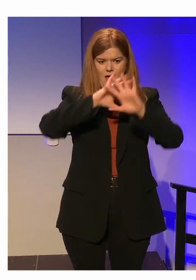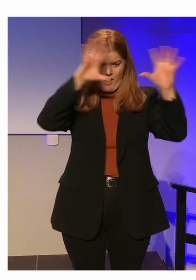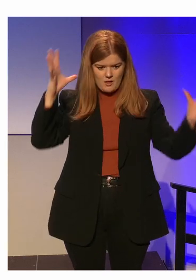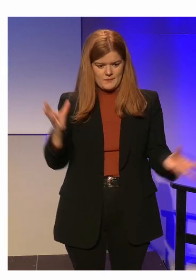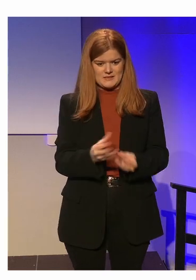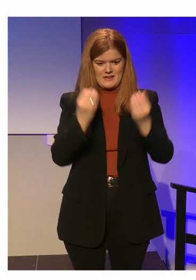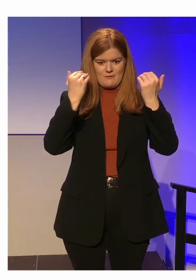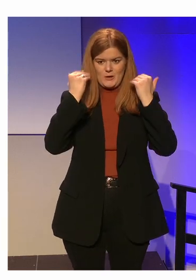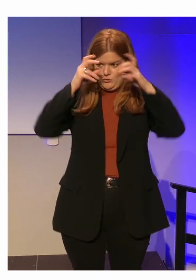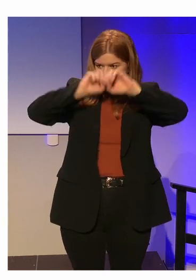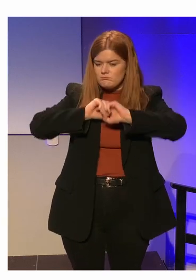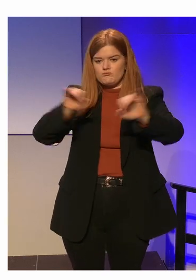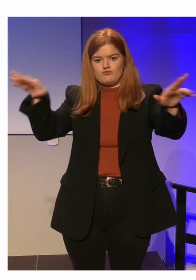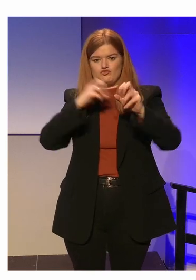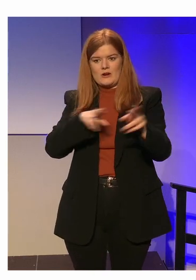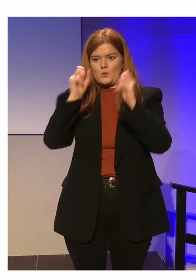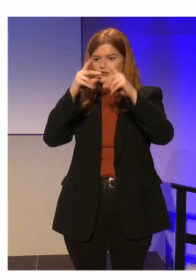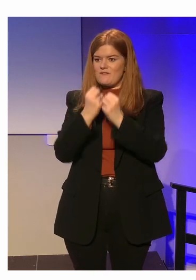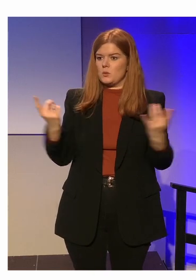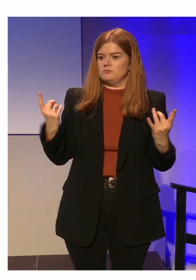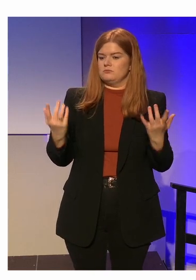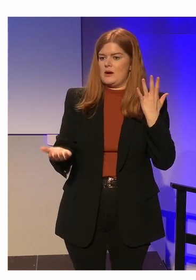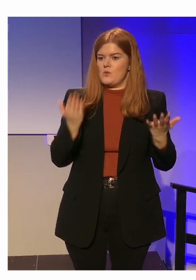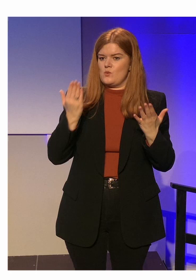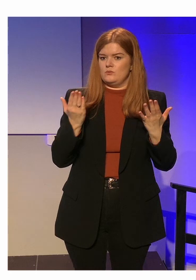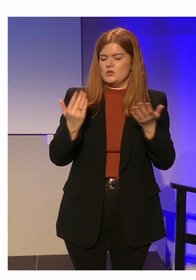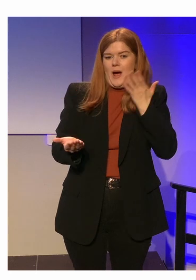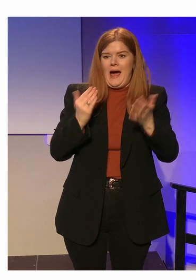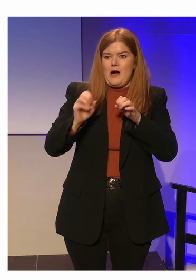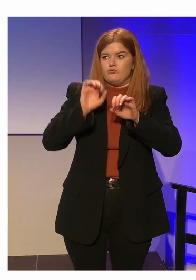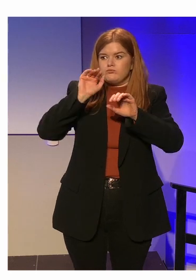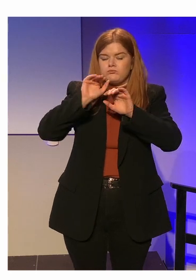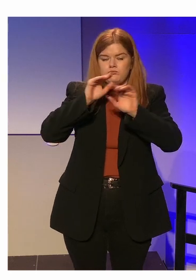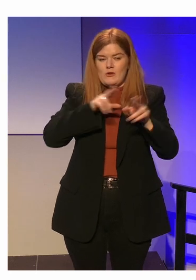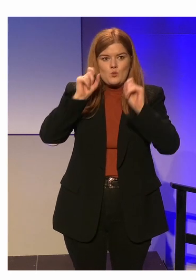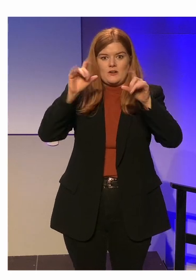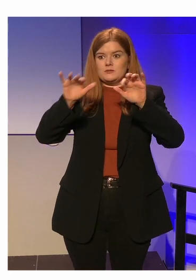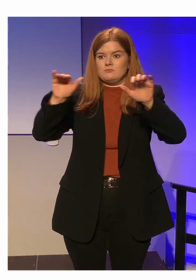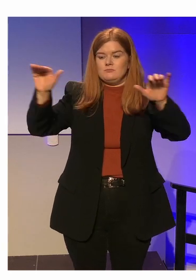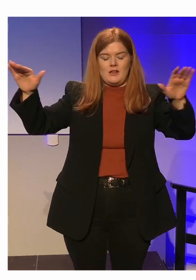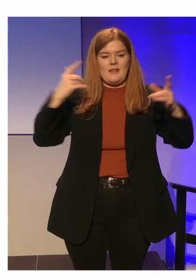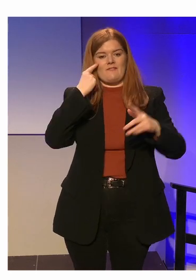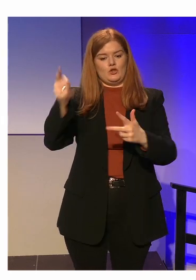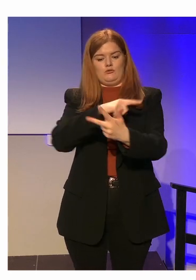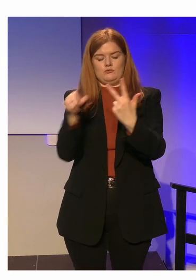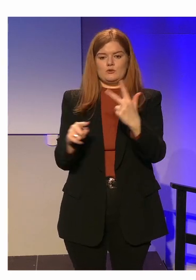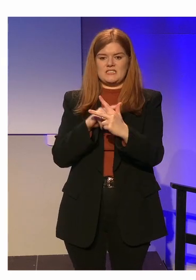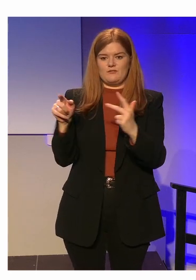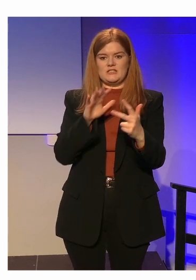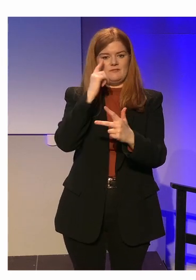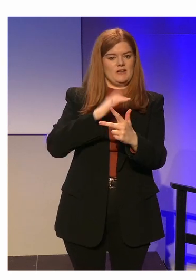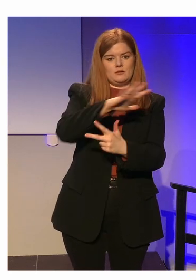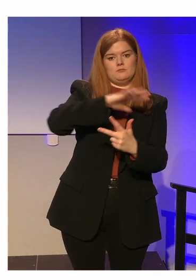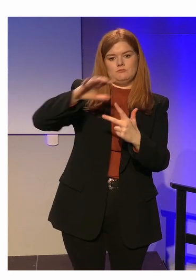to everybody? And to do that, to reach that scale, they looked at 3 different